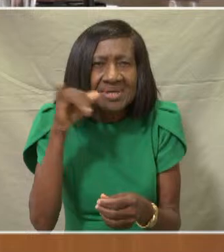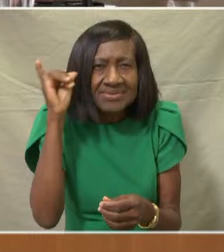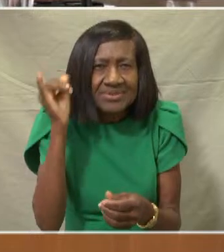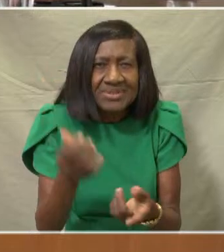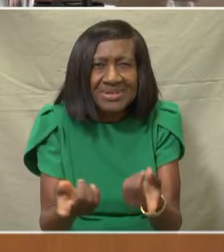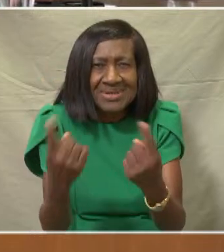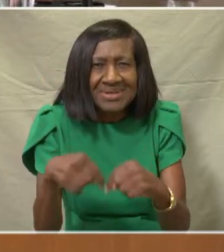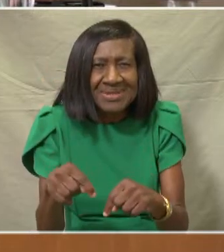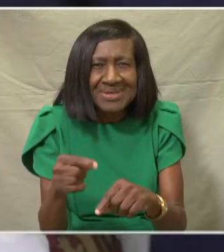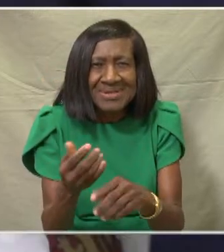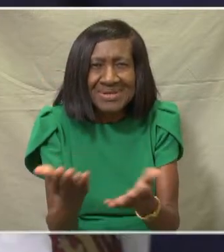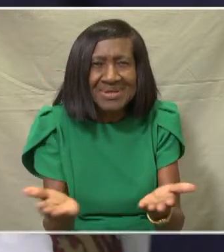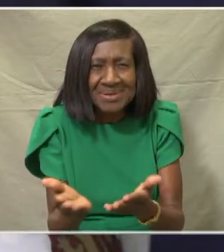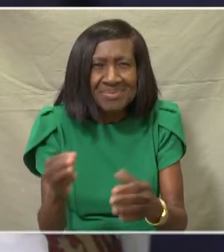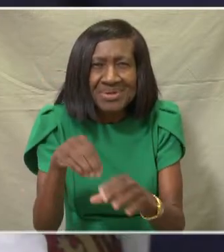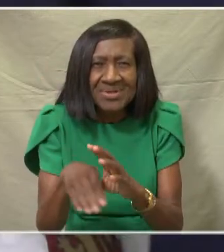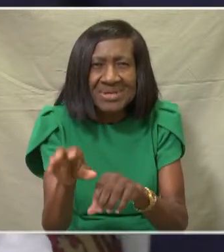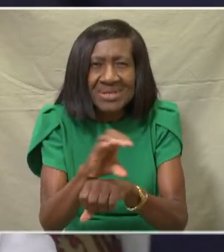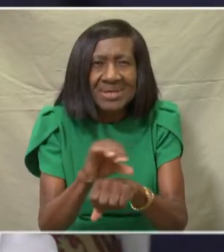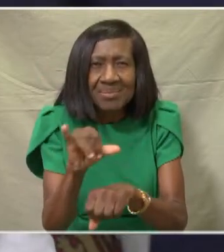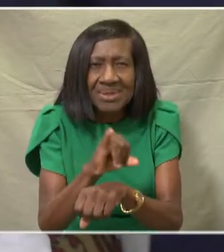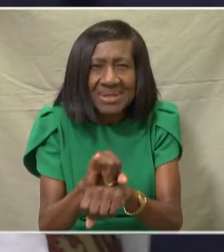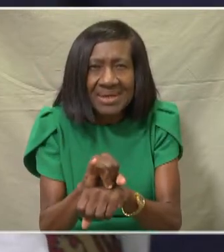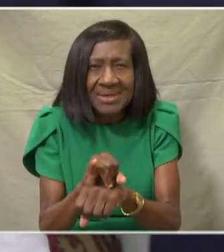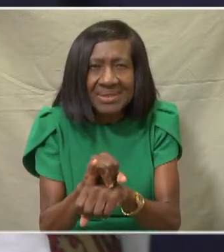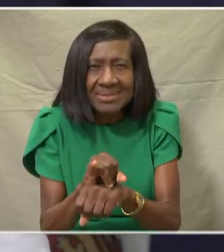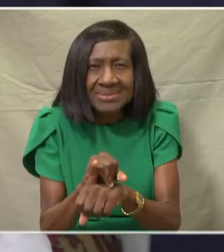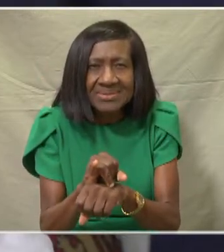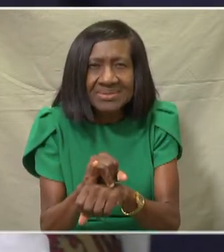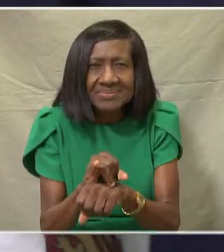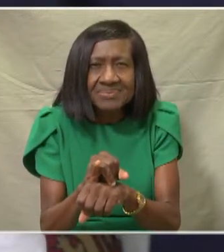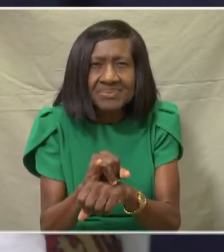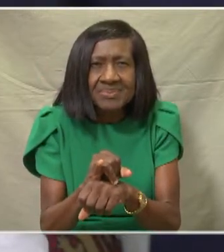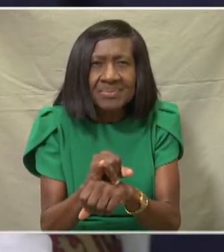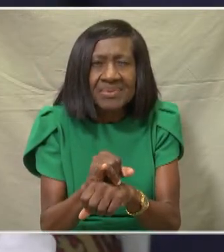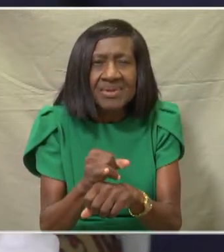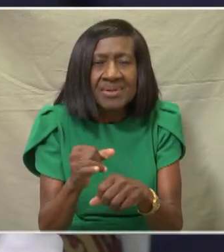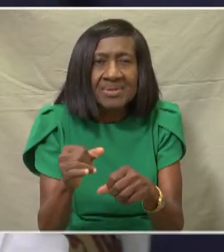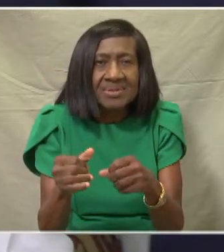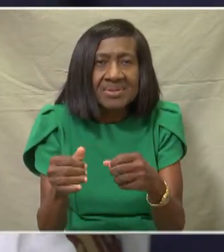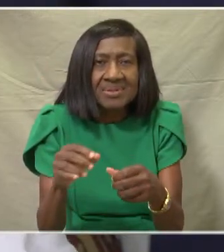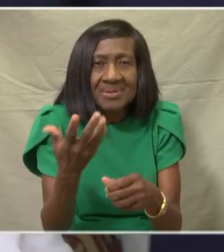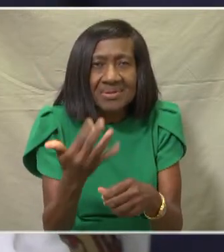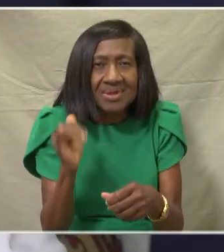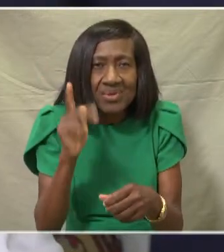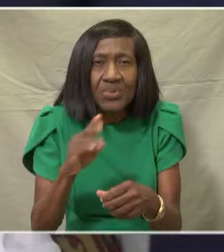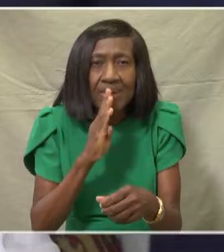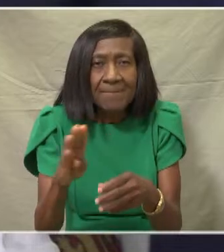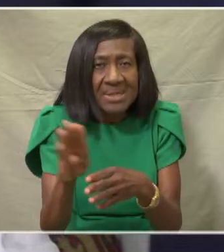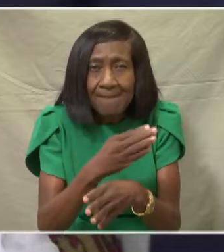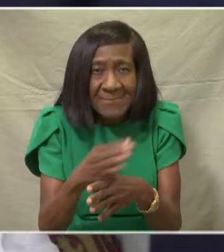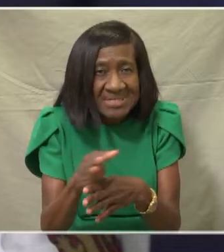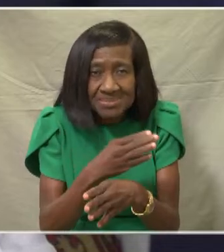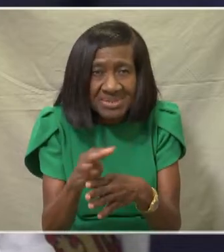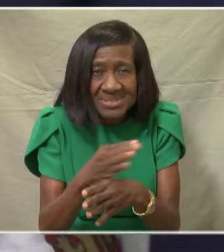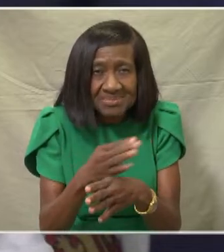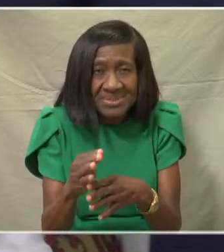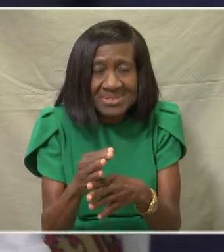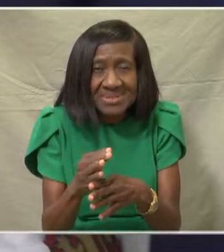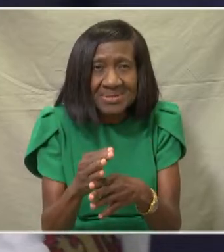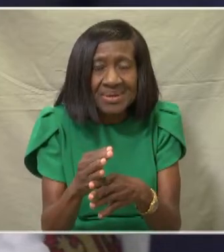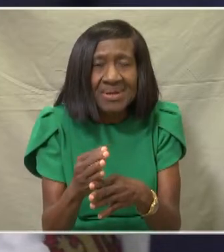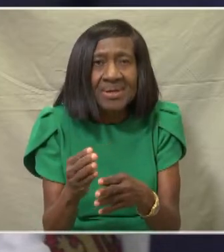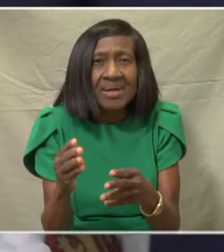afternoon. Until the day before election day, we've got a very busy schedule. We'll be meeting with a variety